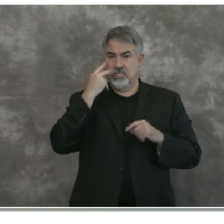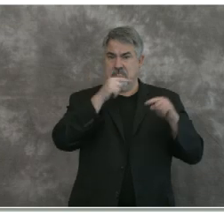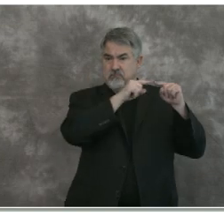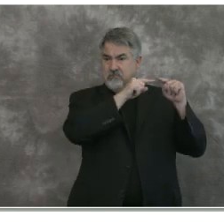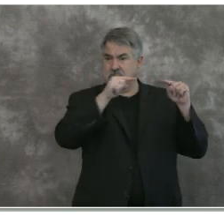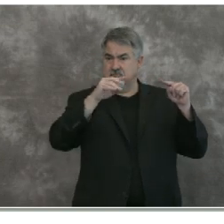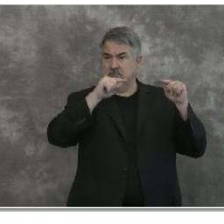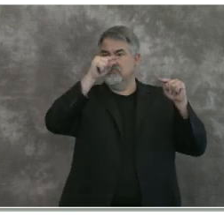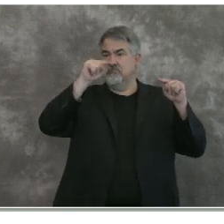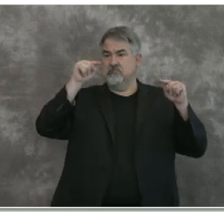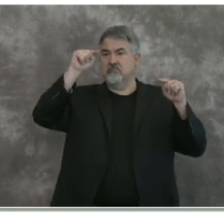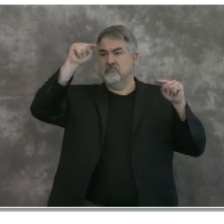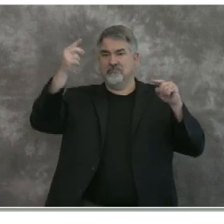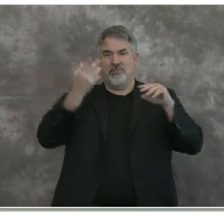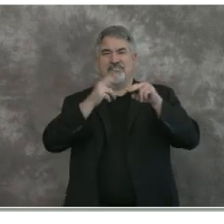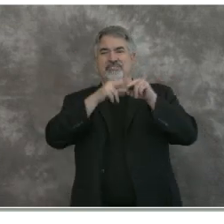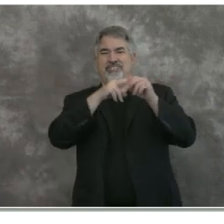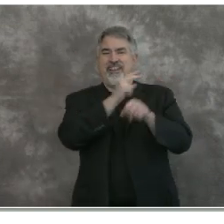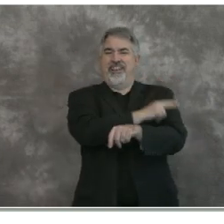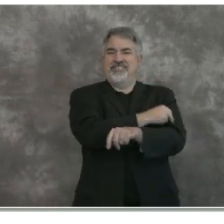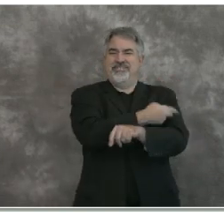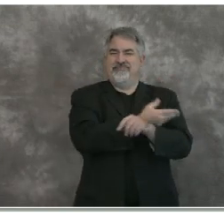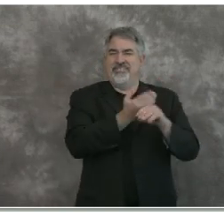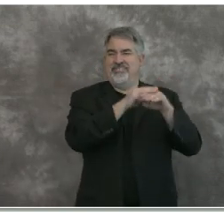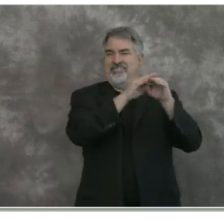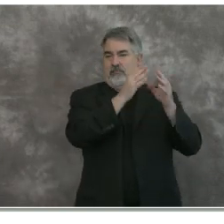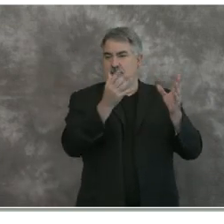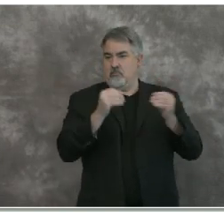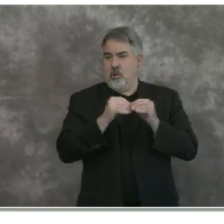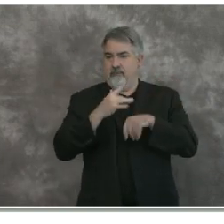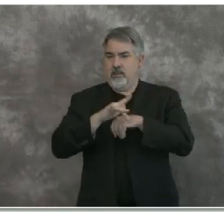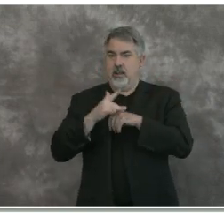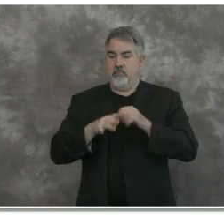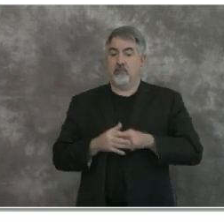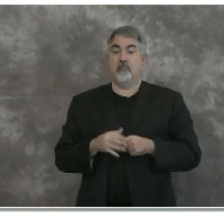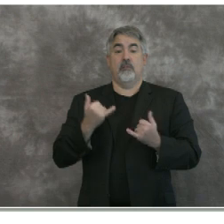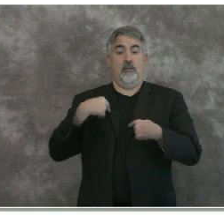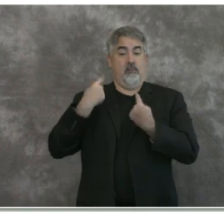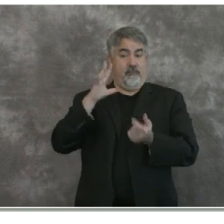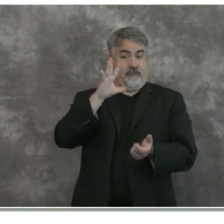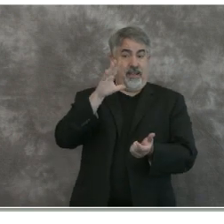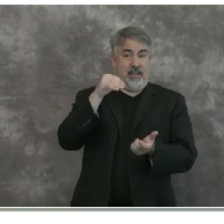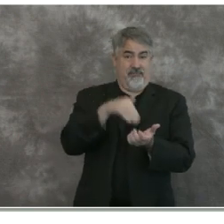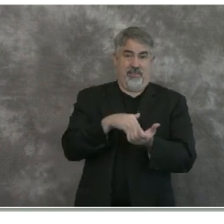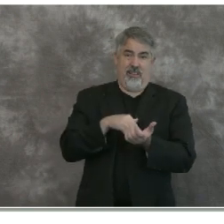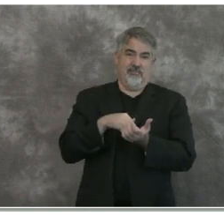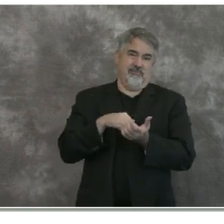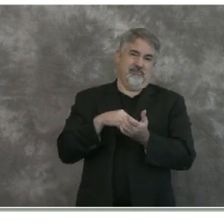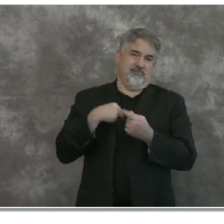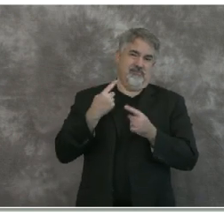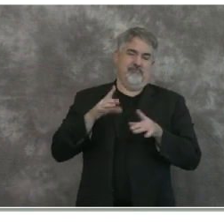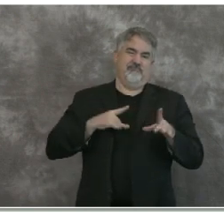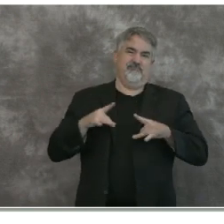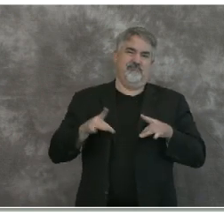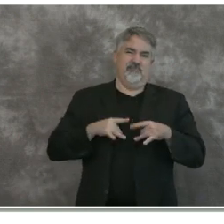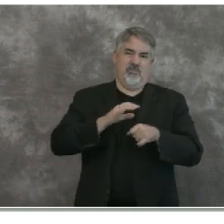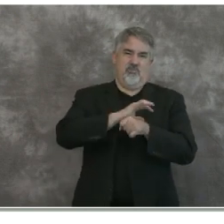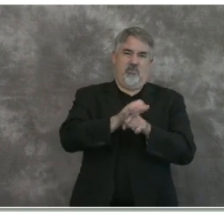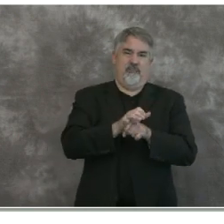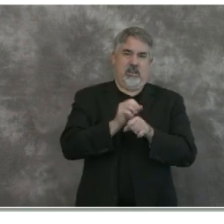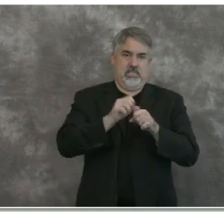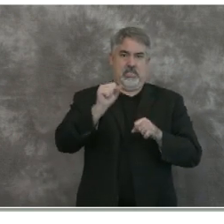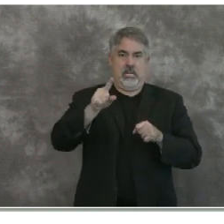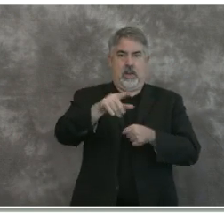final chart is just our cumulatives. You see we're over 5,000 cumulative positives as a region, almost 3,000